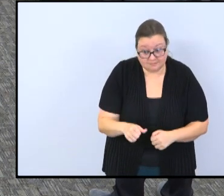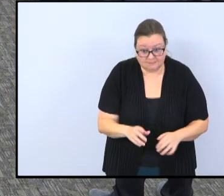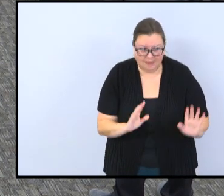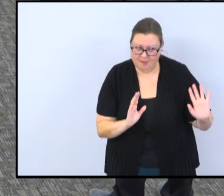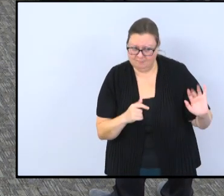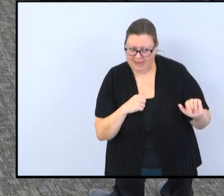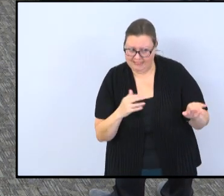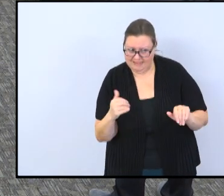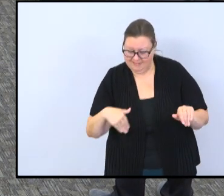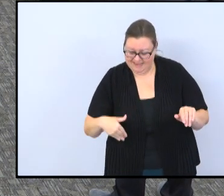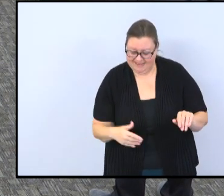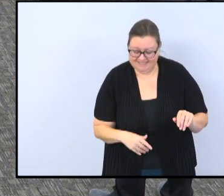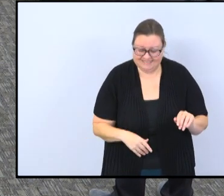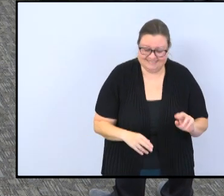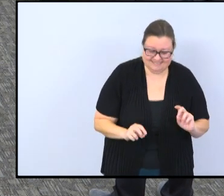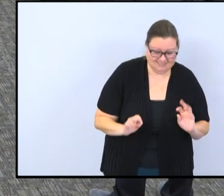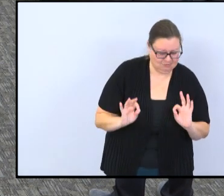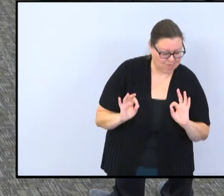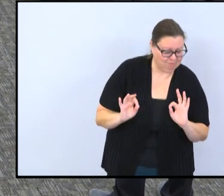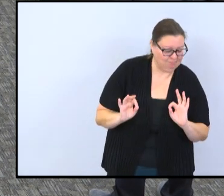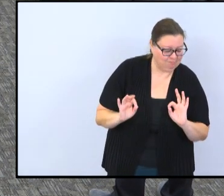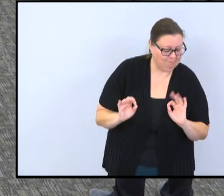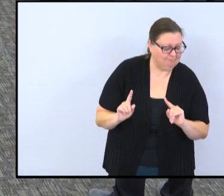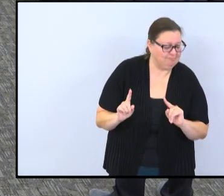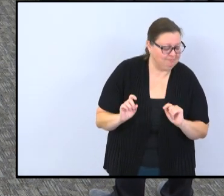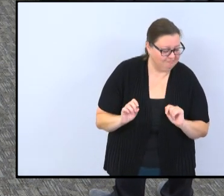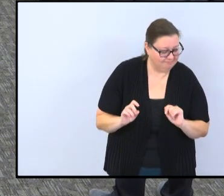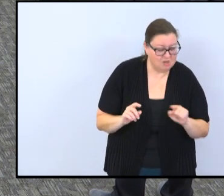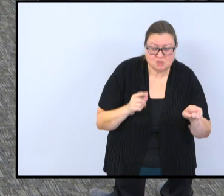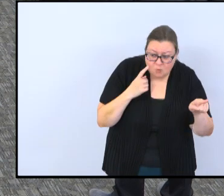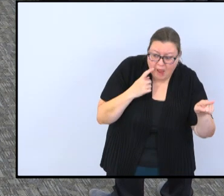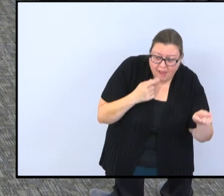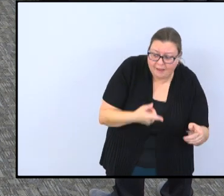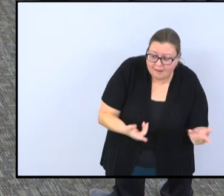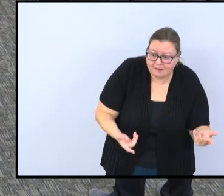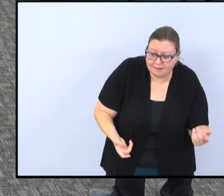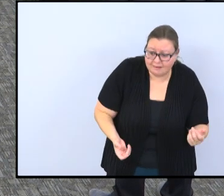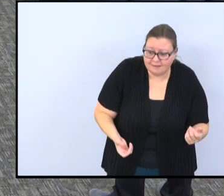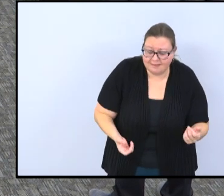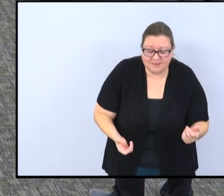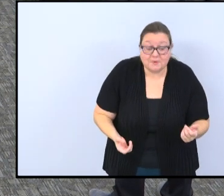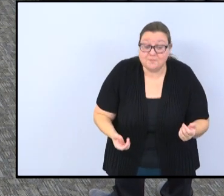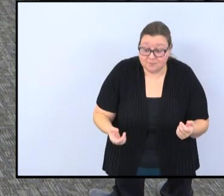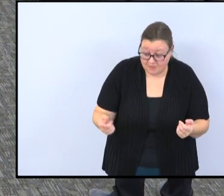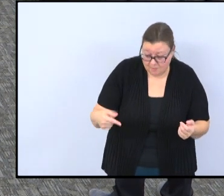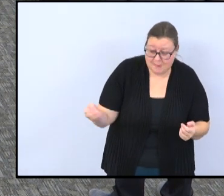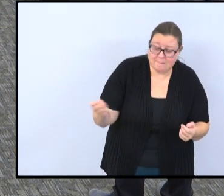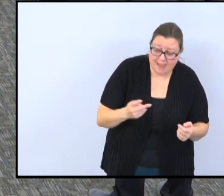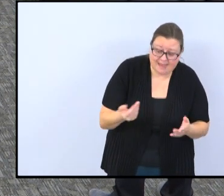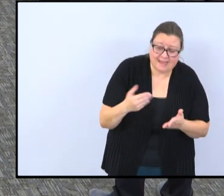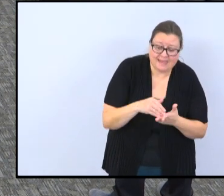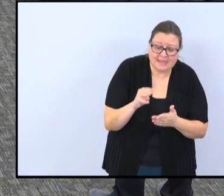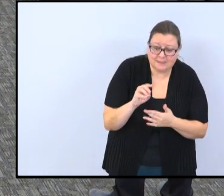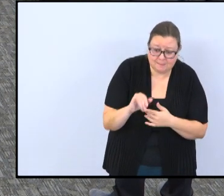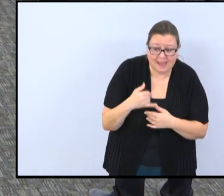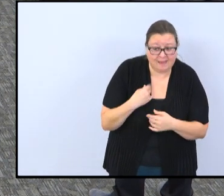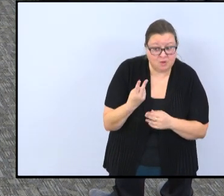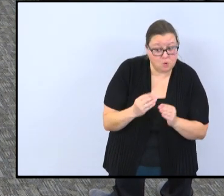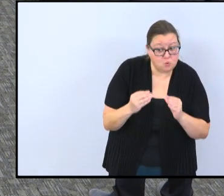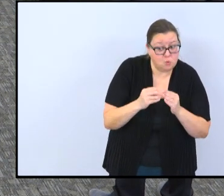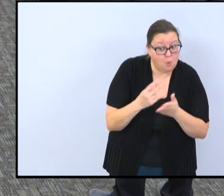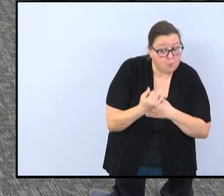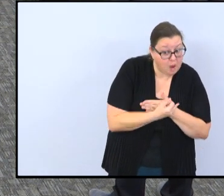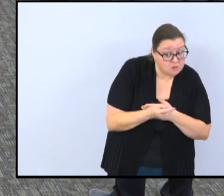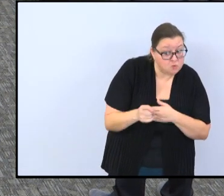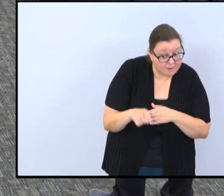But no, We're not- okay, all right. I At was the- making at sure the way she As- was crying. I know. I'm They got to just- come back. We're going to come back in May, though. We have 2 more projects, y'all. So